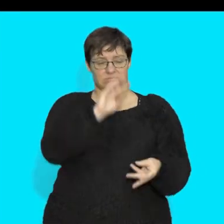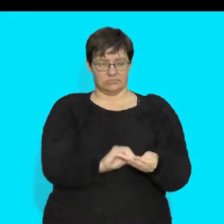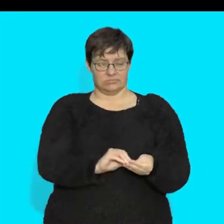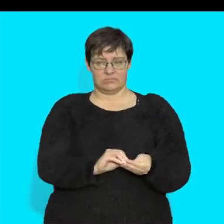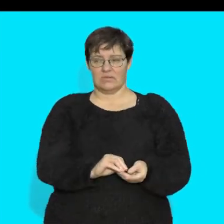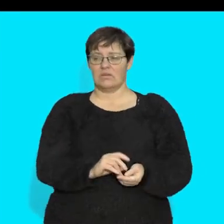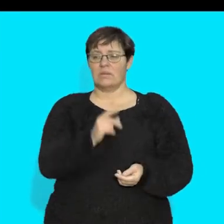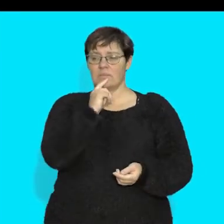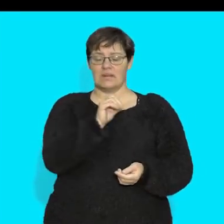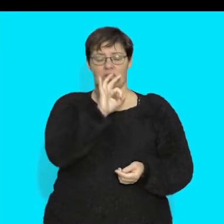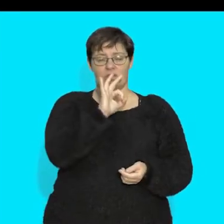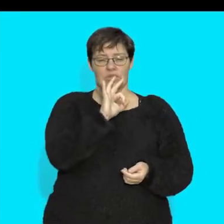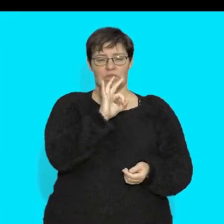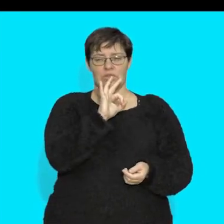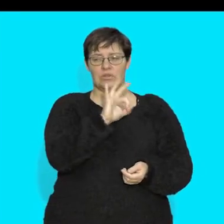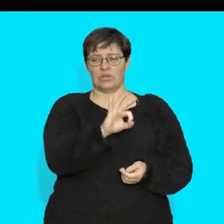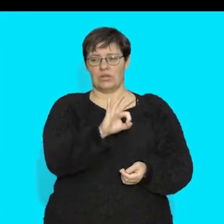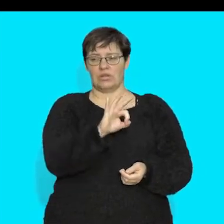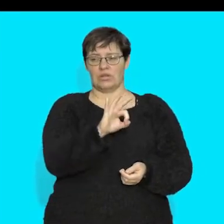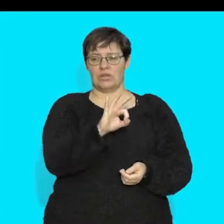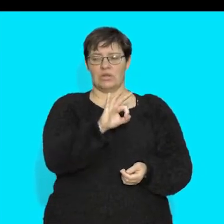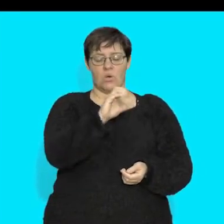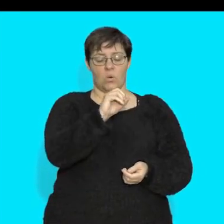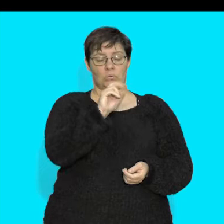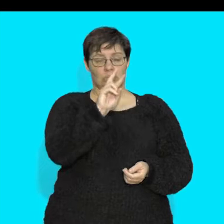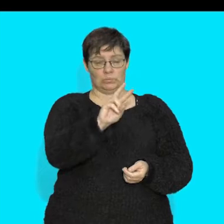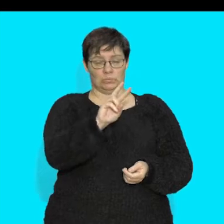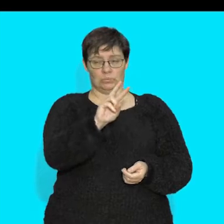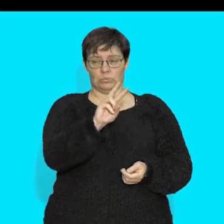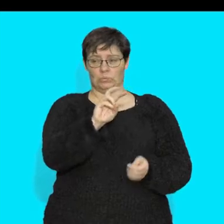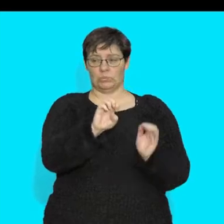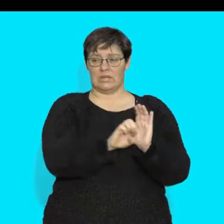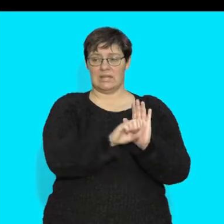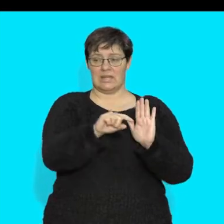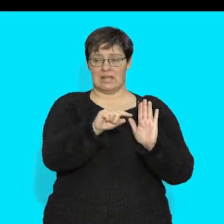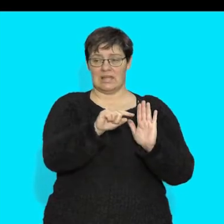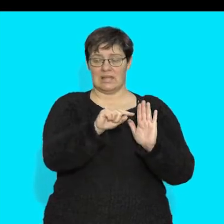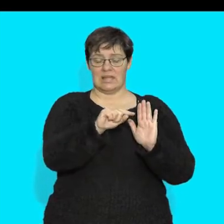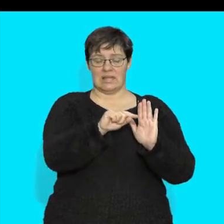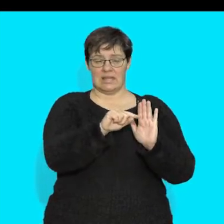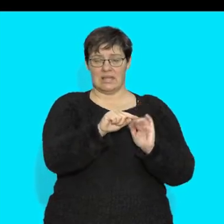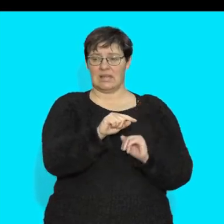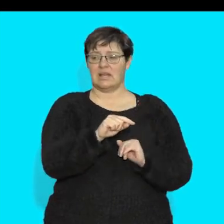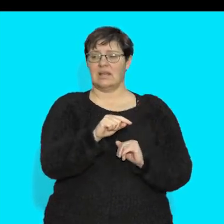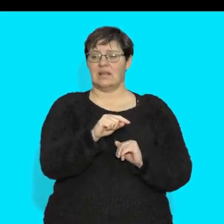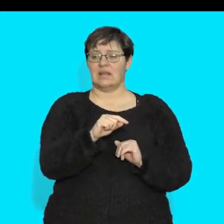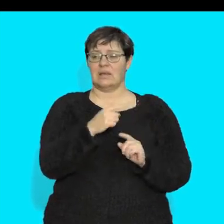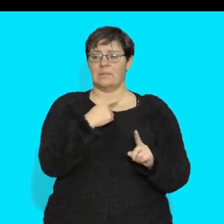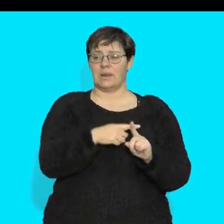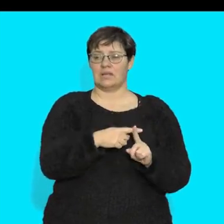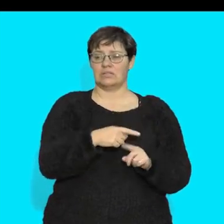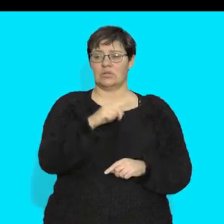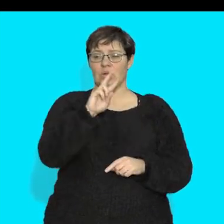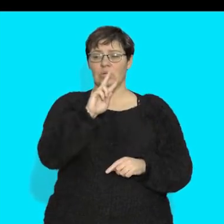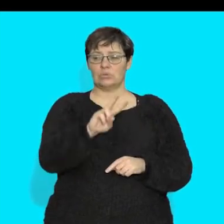And now we can add them together and we get 3 oxide ions, which were in their liquid form, plus